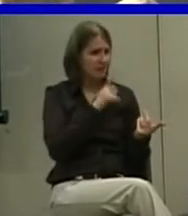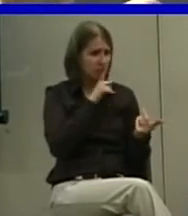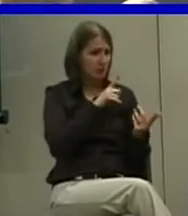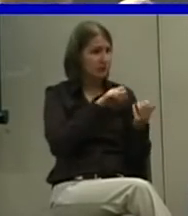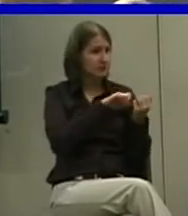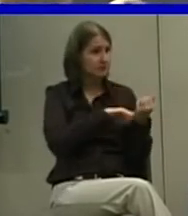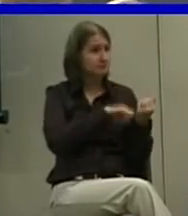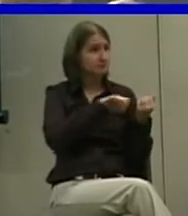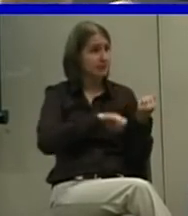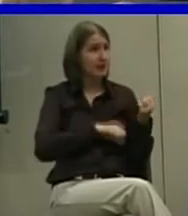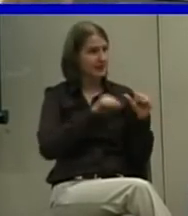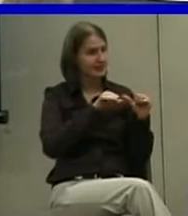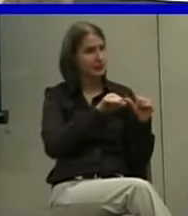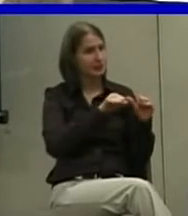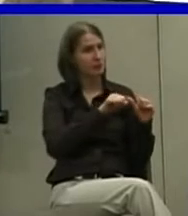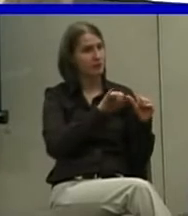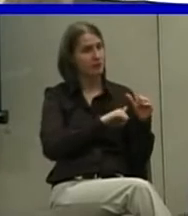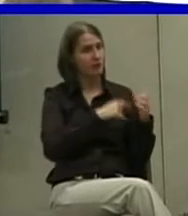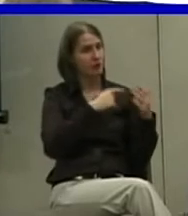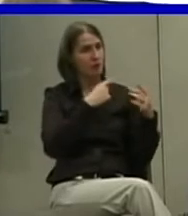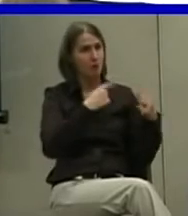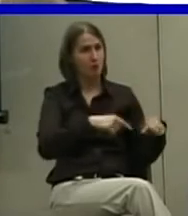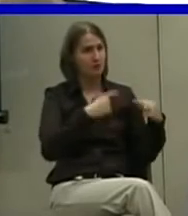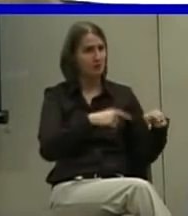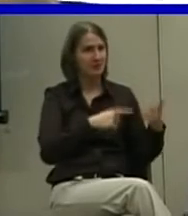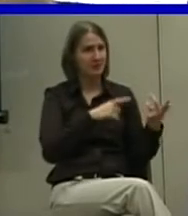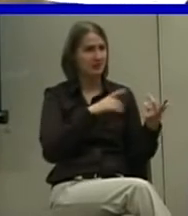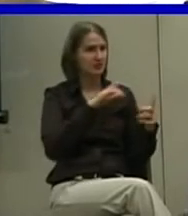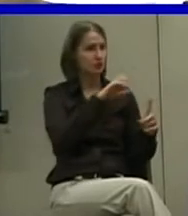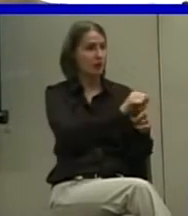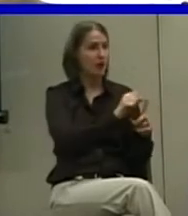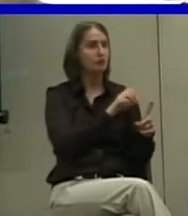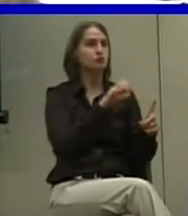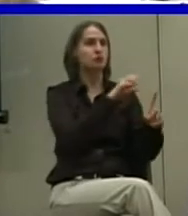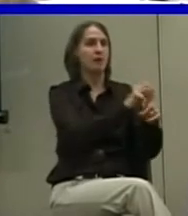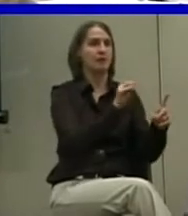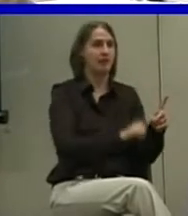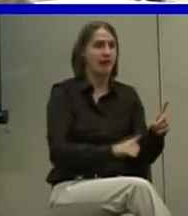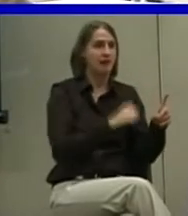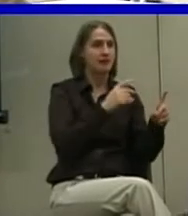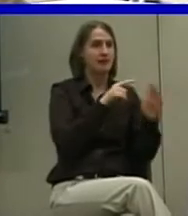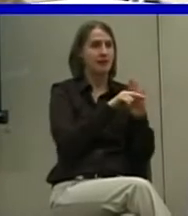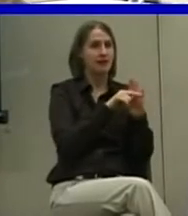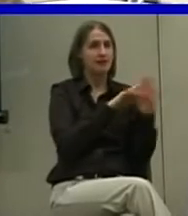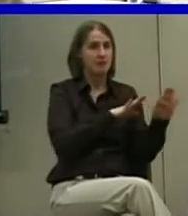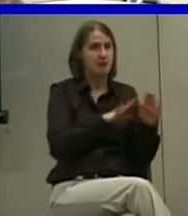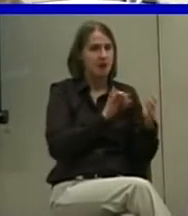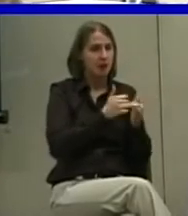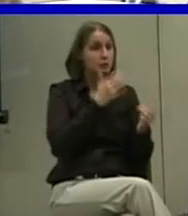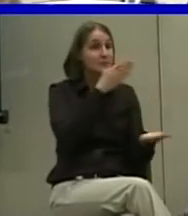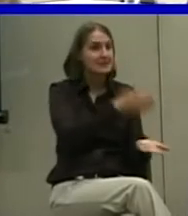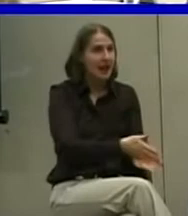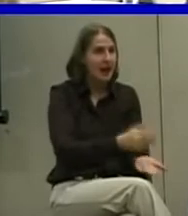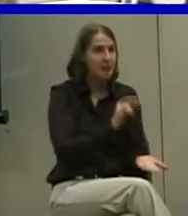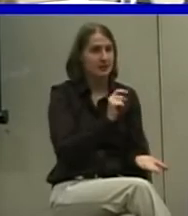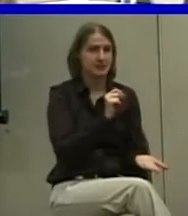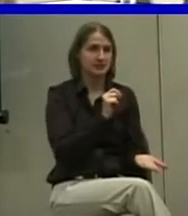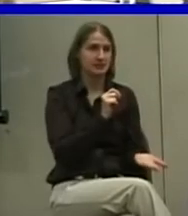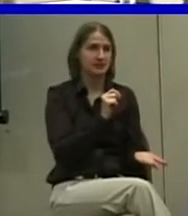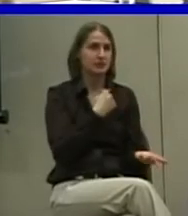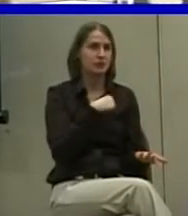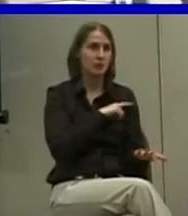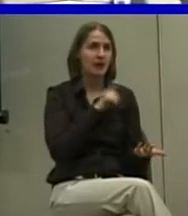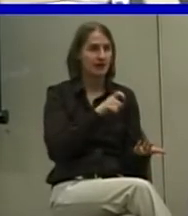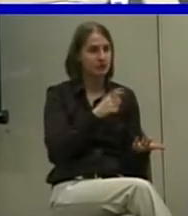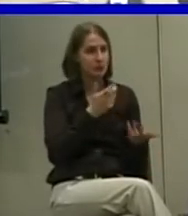this argument. It's a trap. You're trapping negative behavior. How do you stop it? That's what we have to get people to think